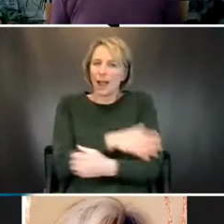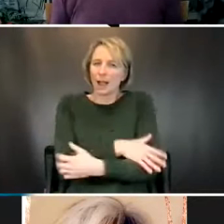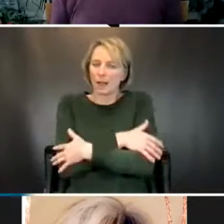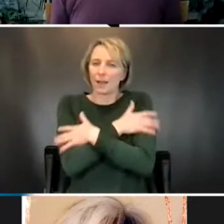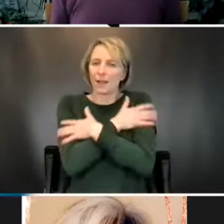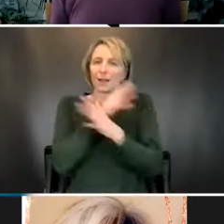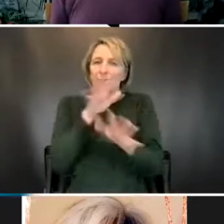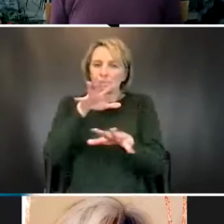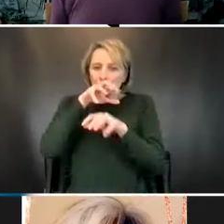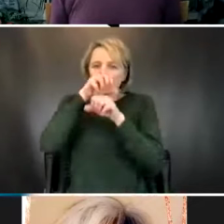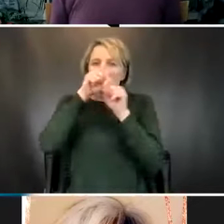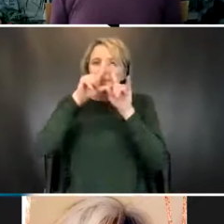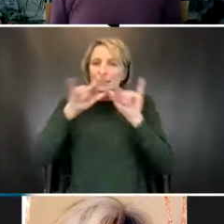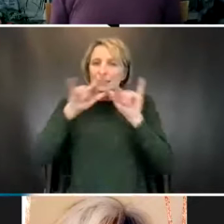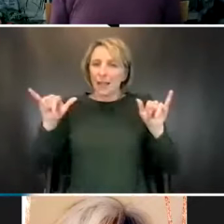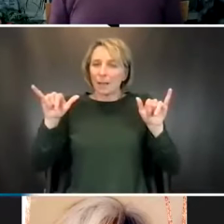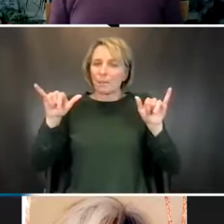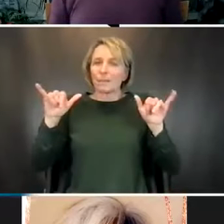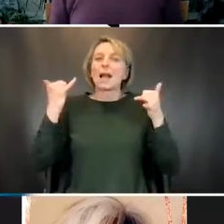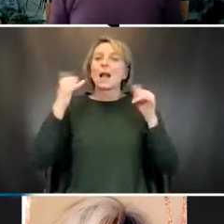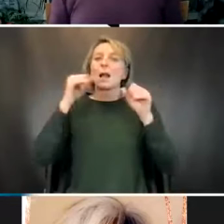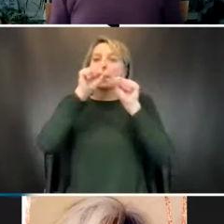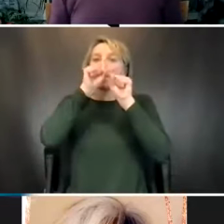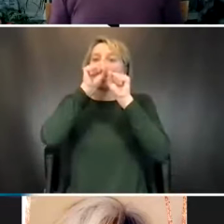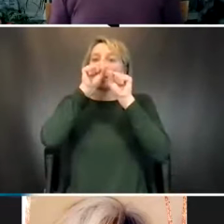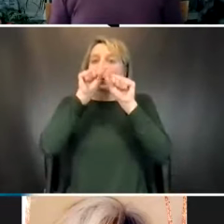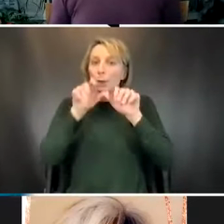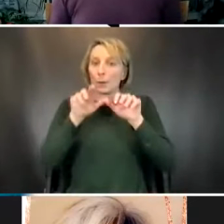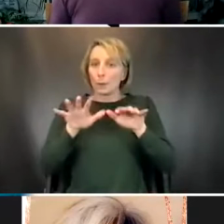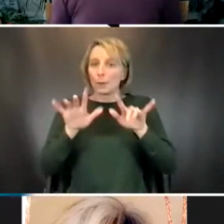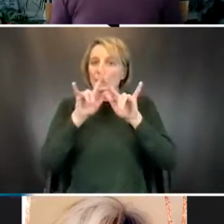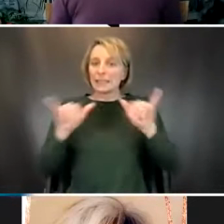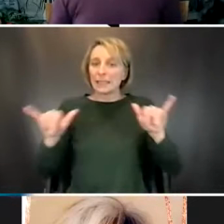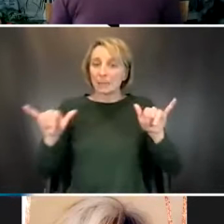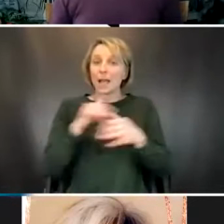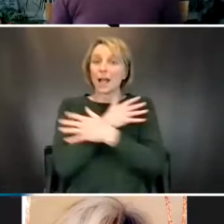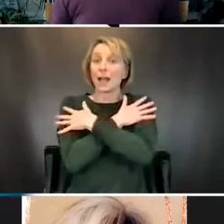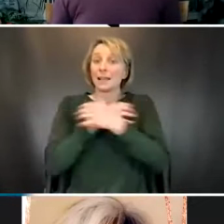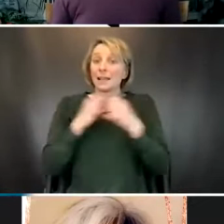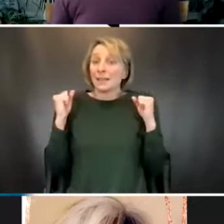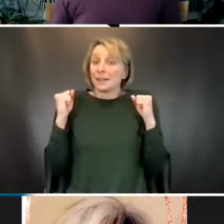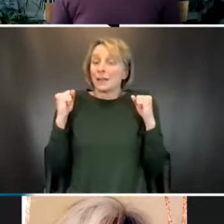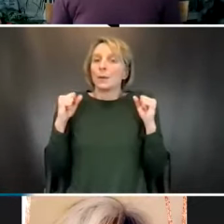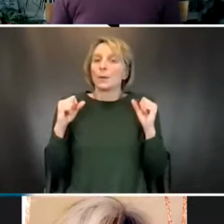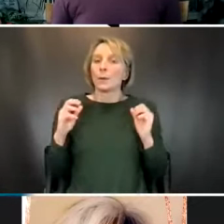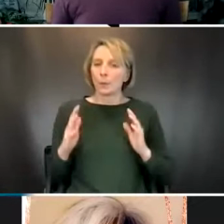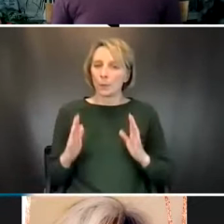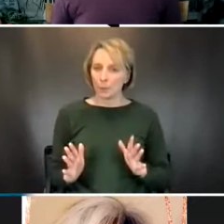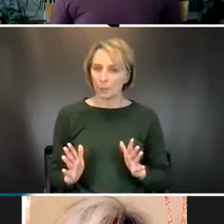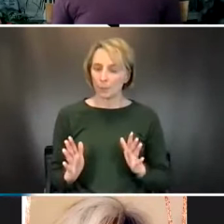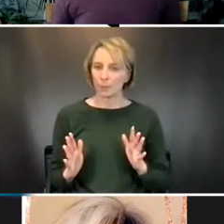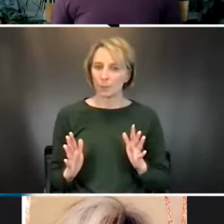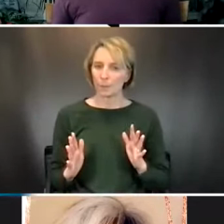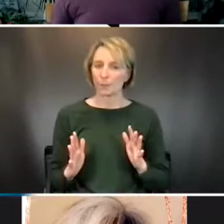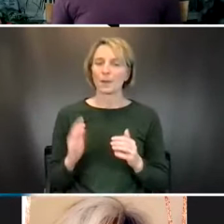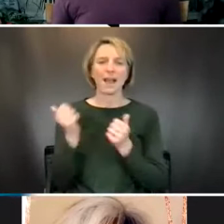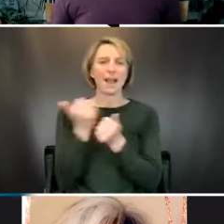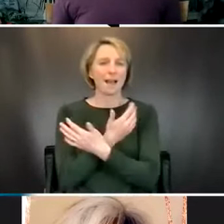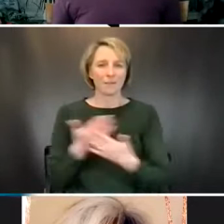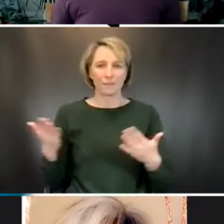inhale. And same thing as we exhale, just loosen all of that.